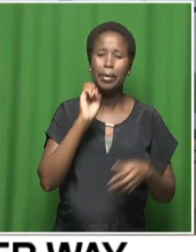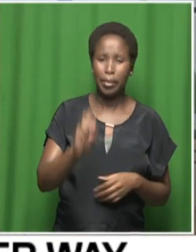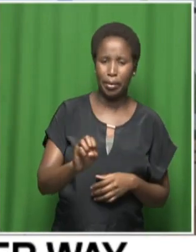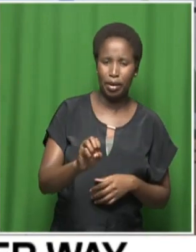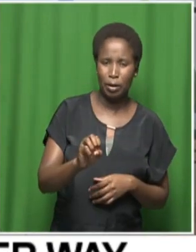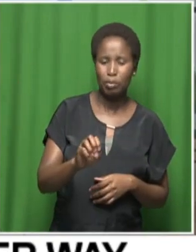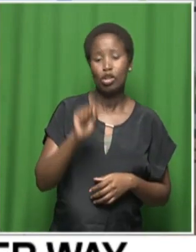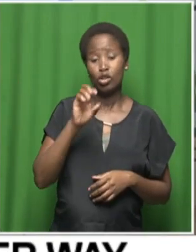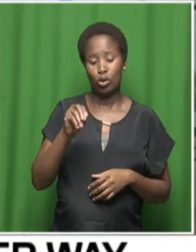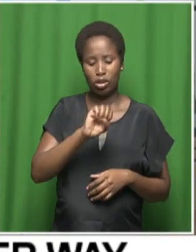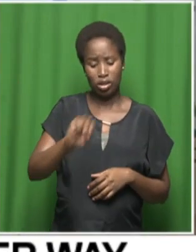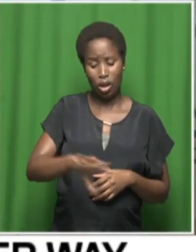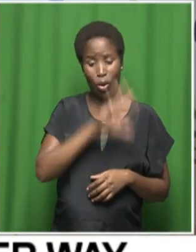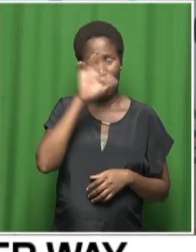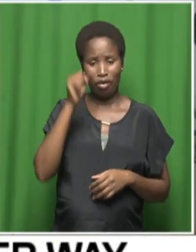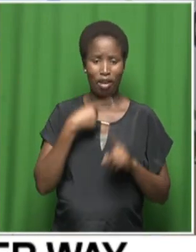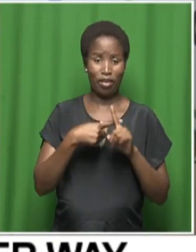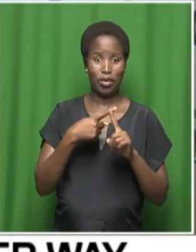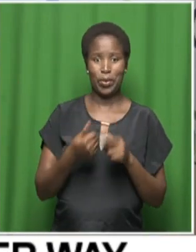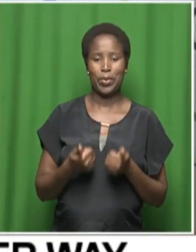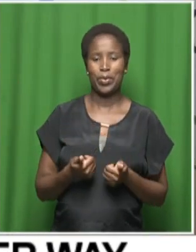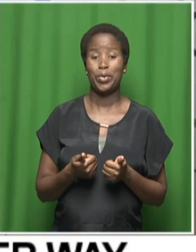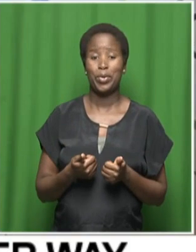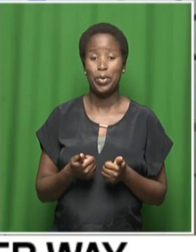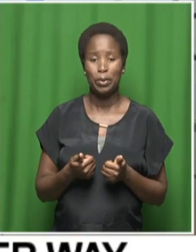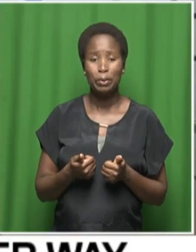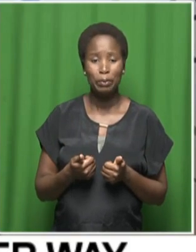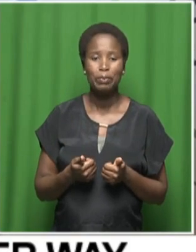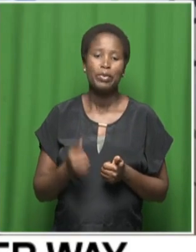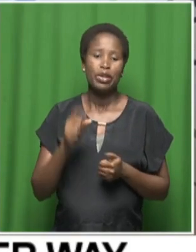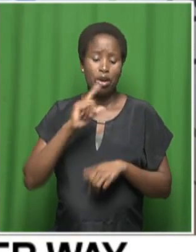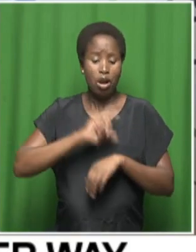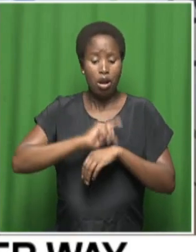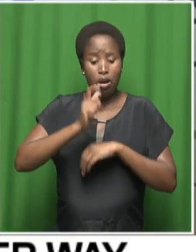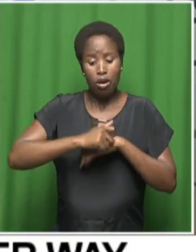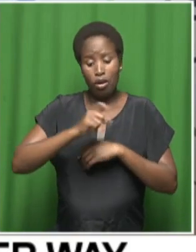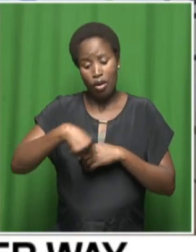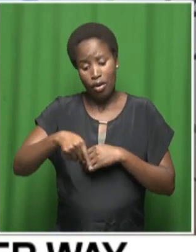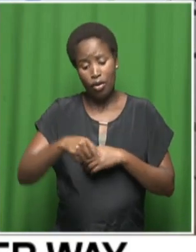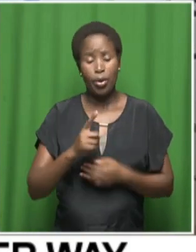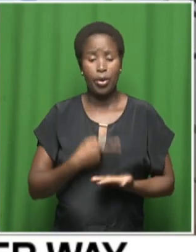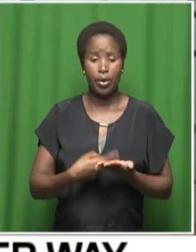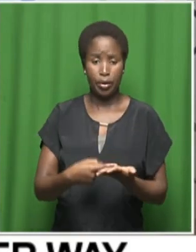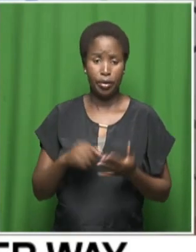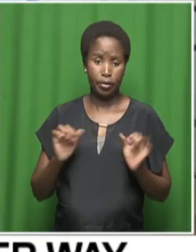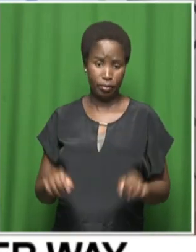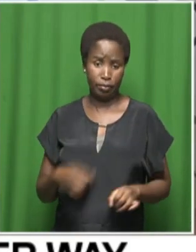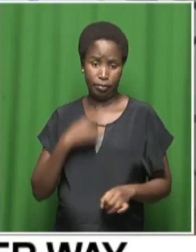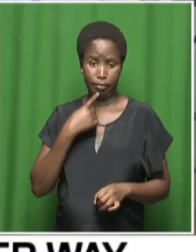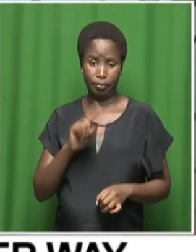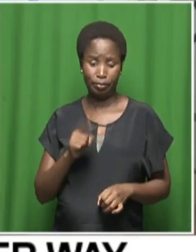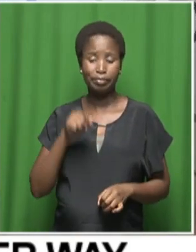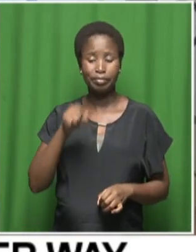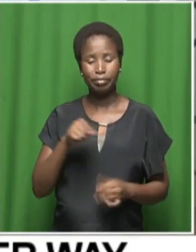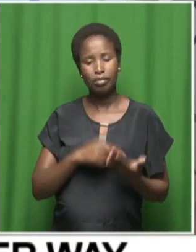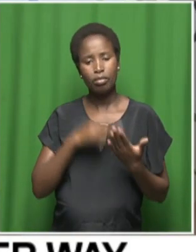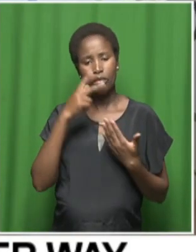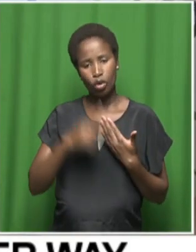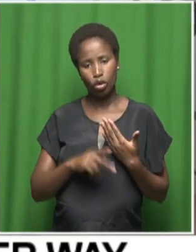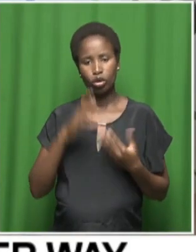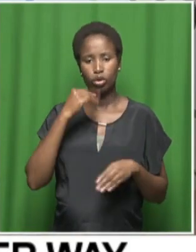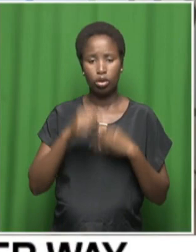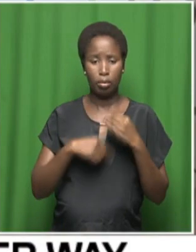huge advantage. So in this conference that we'll be discussing, I must say also that in this project we are working with,